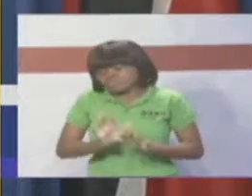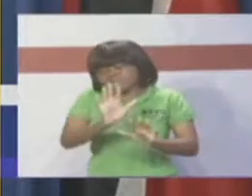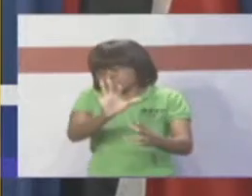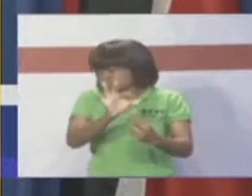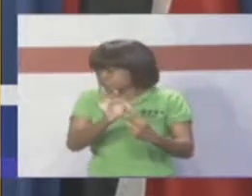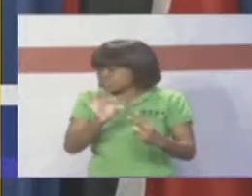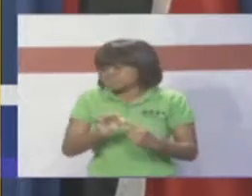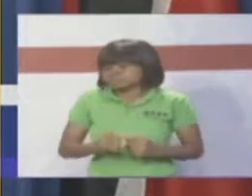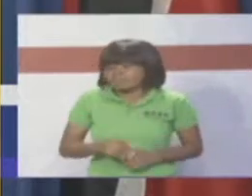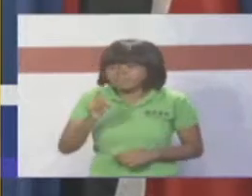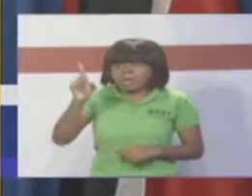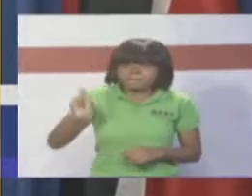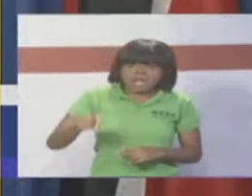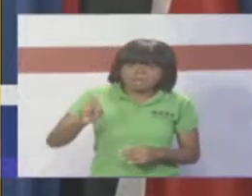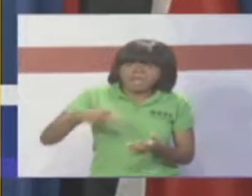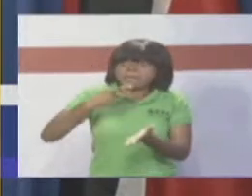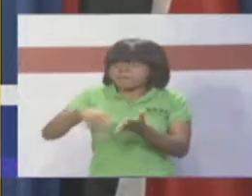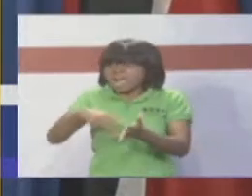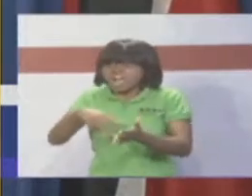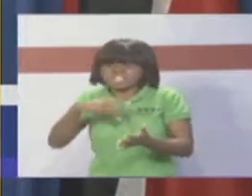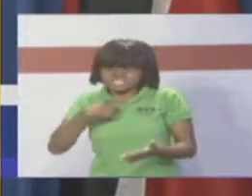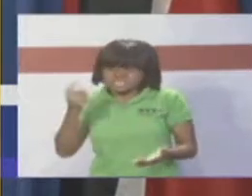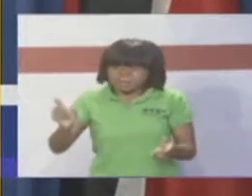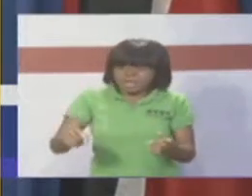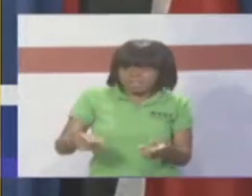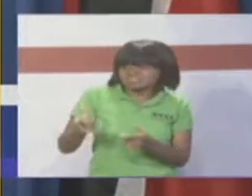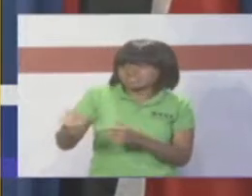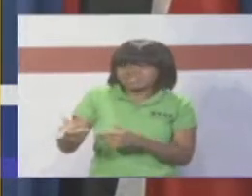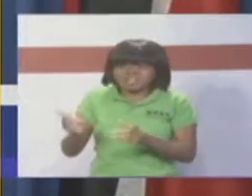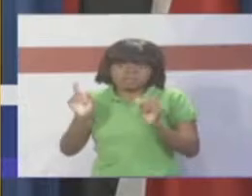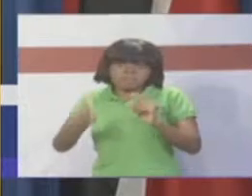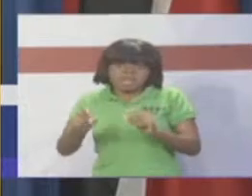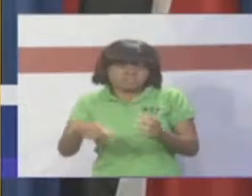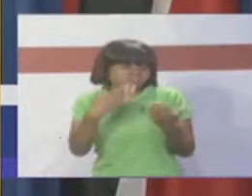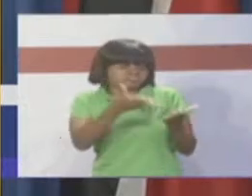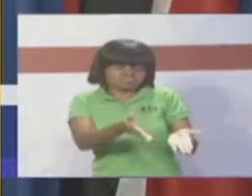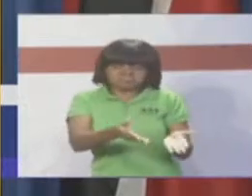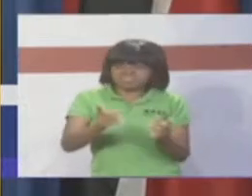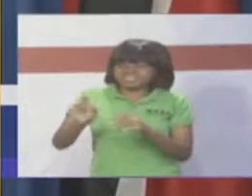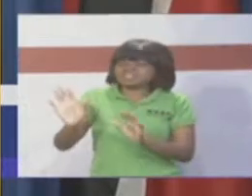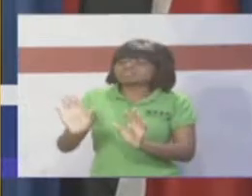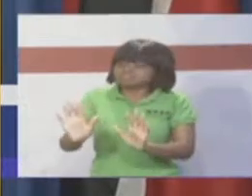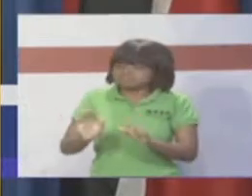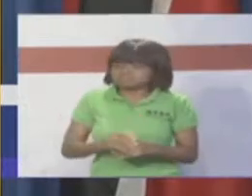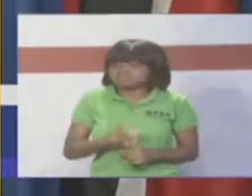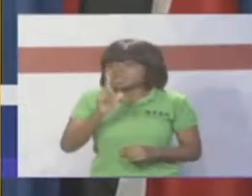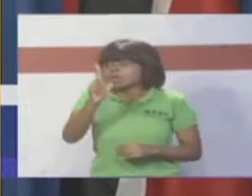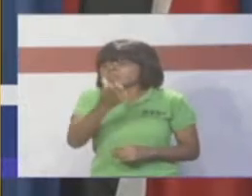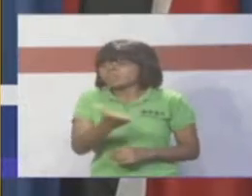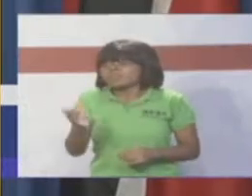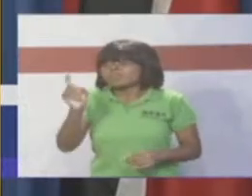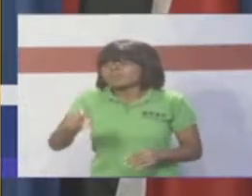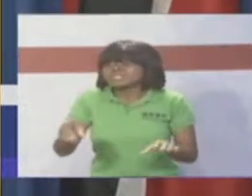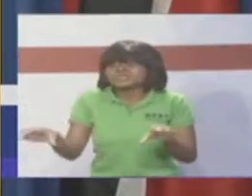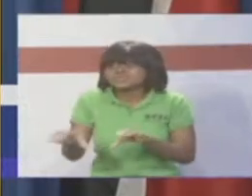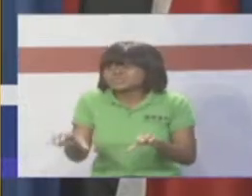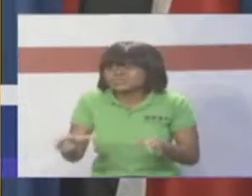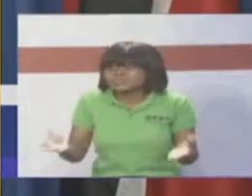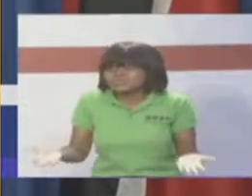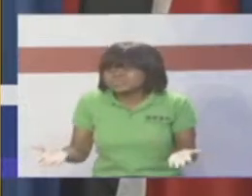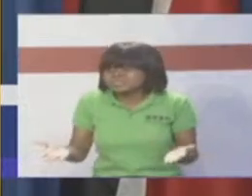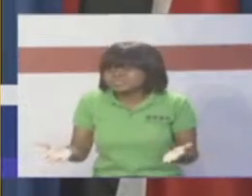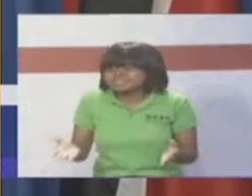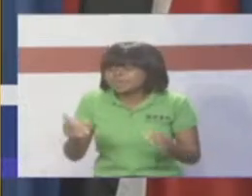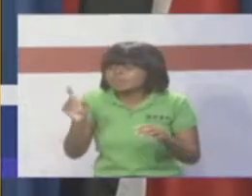You have to do this. You have to do that. One of the things that we have to do in this pandemic is to stay as isolated as you